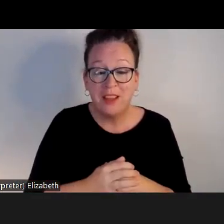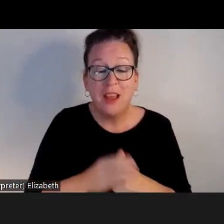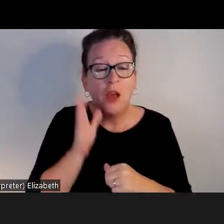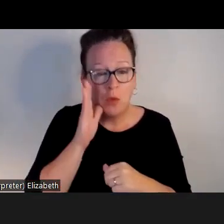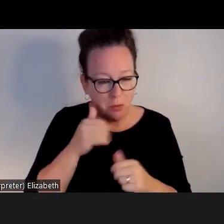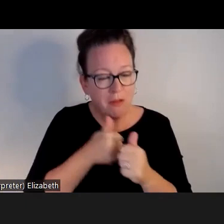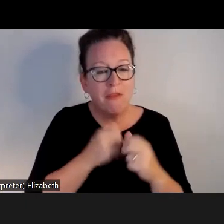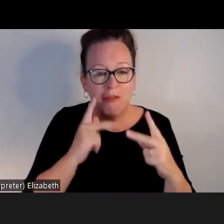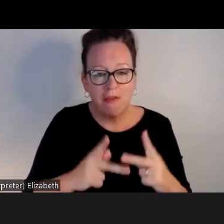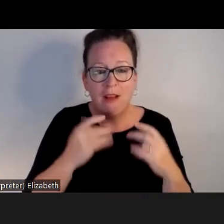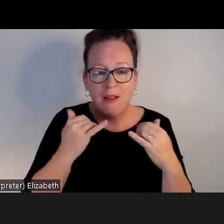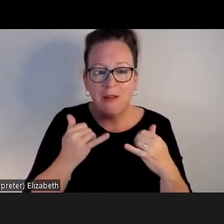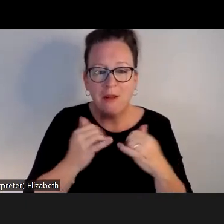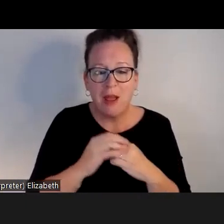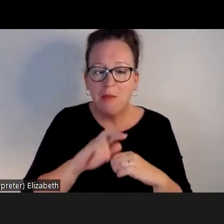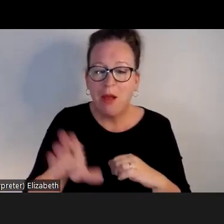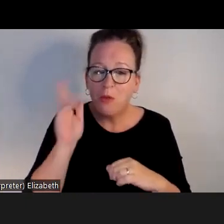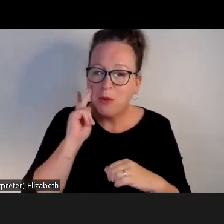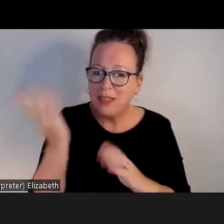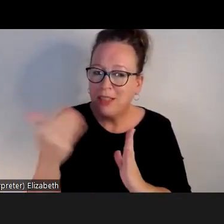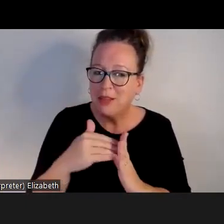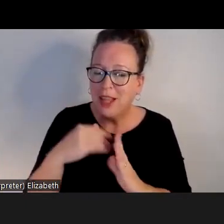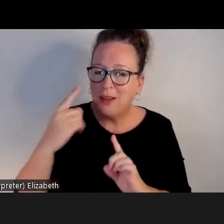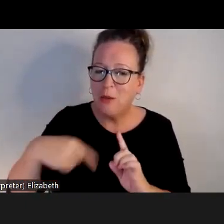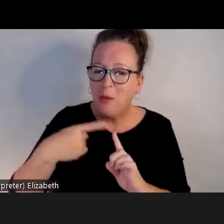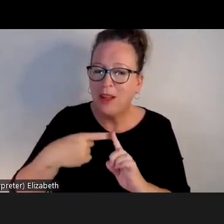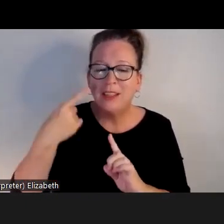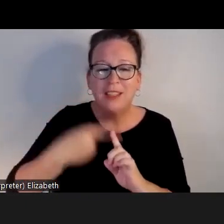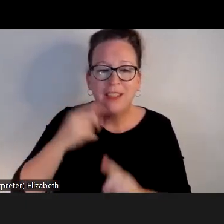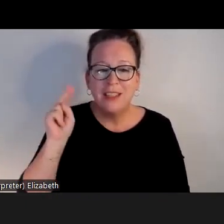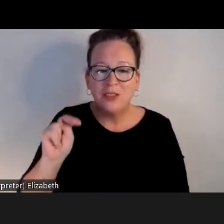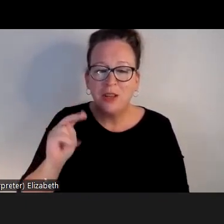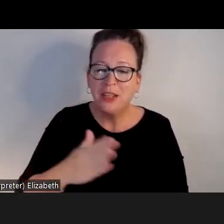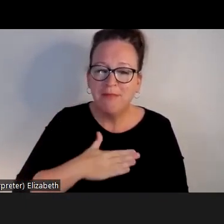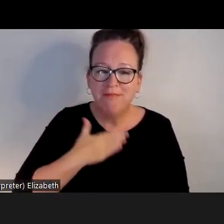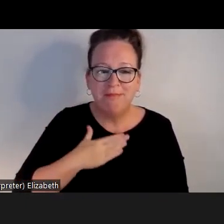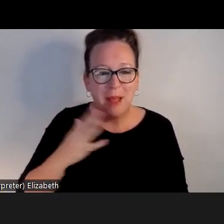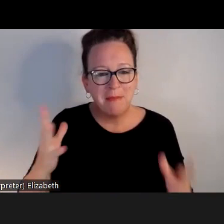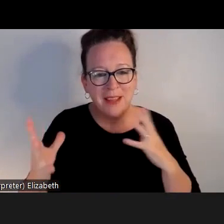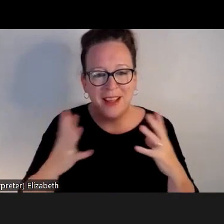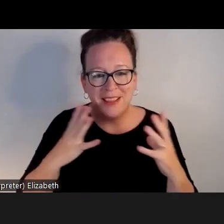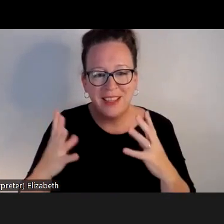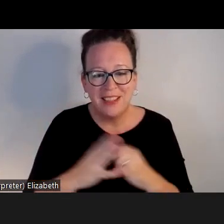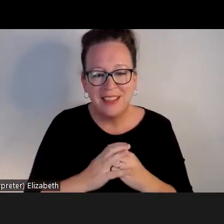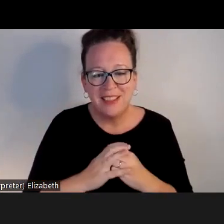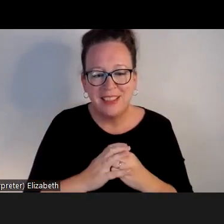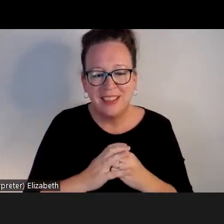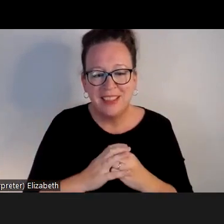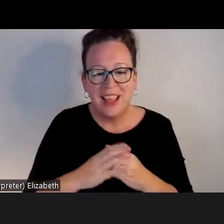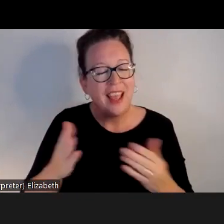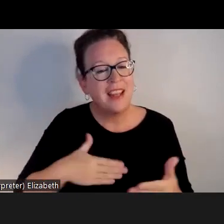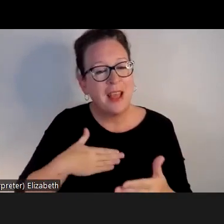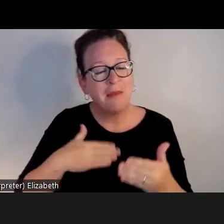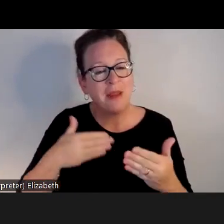in between. Otherwise, we will see you in January, and happy holidays and end of 2023.